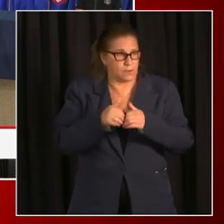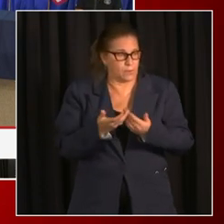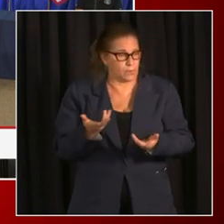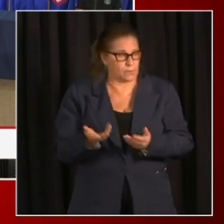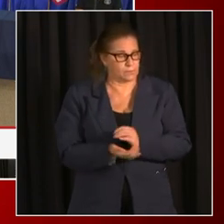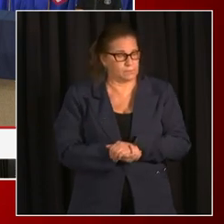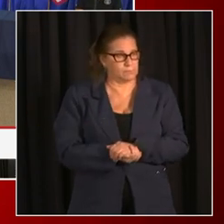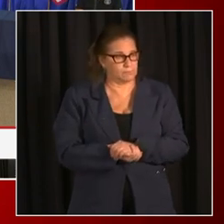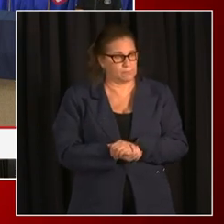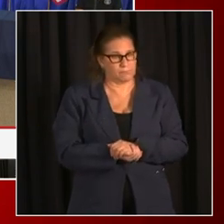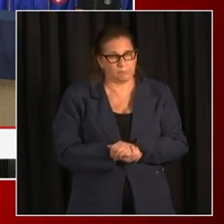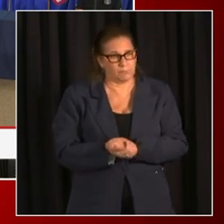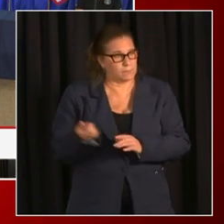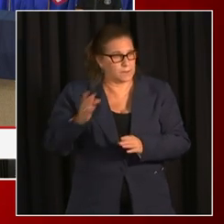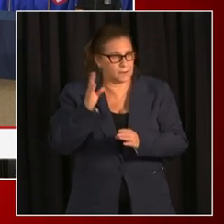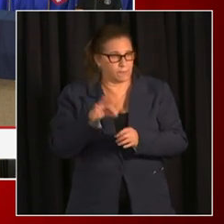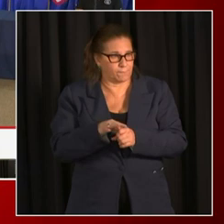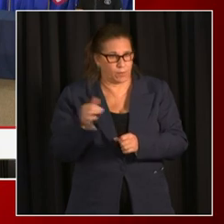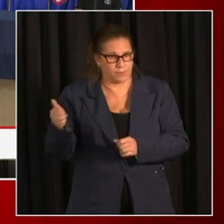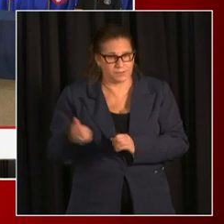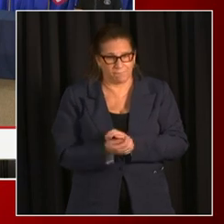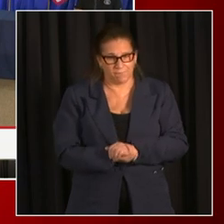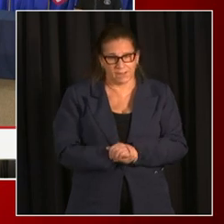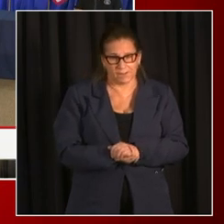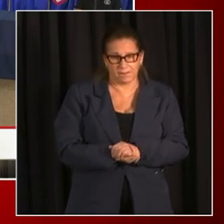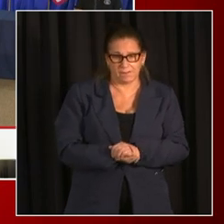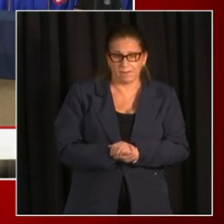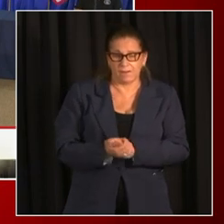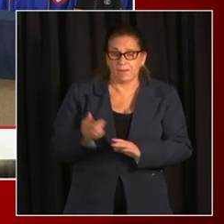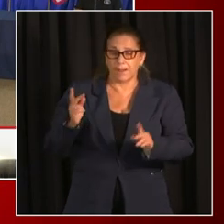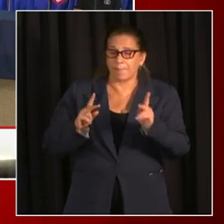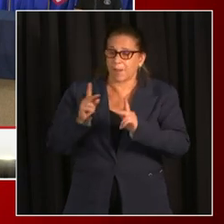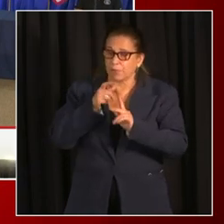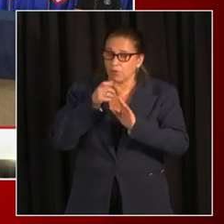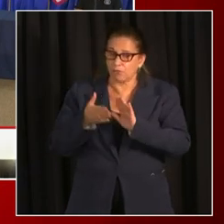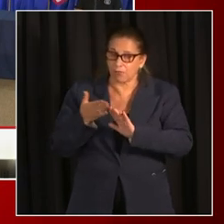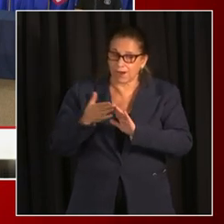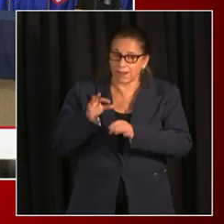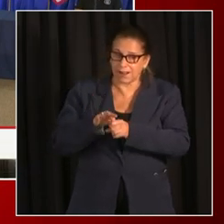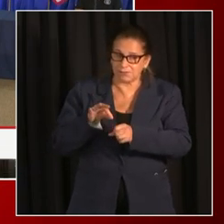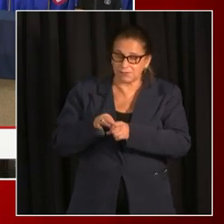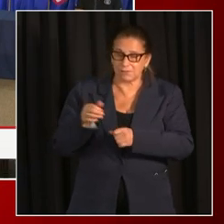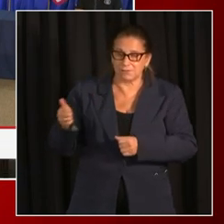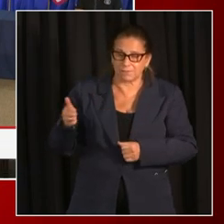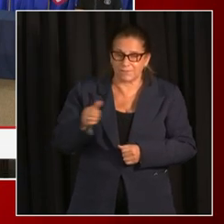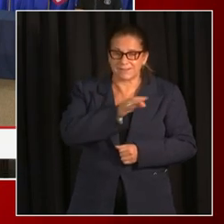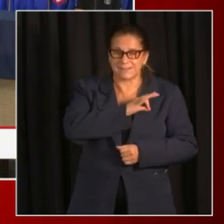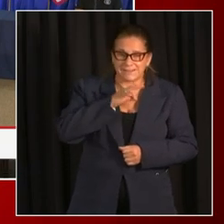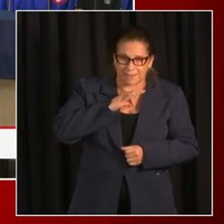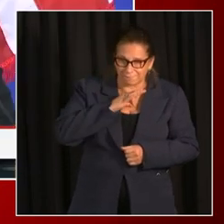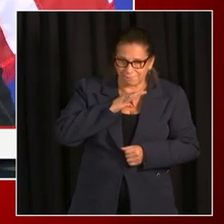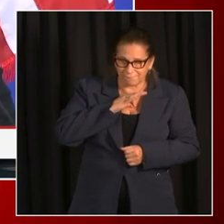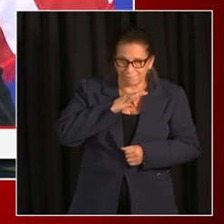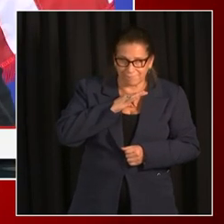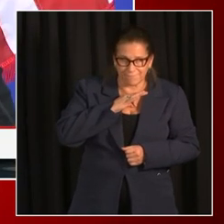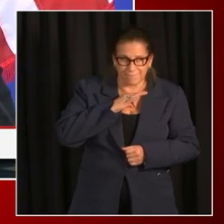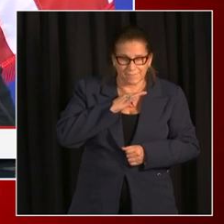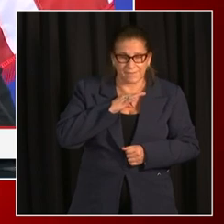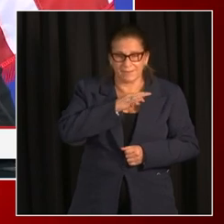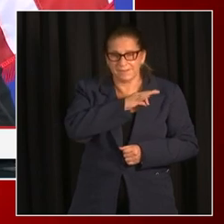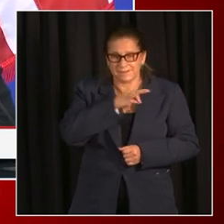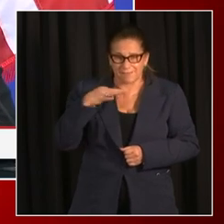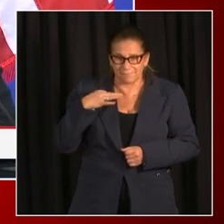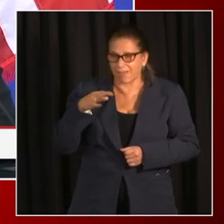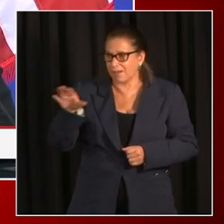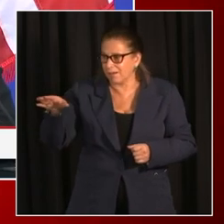elections. Well, the people who run the election are the staff, Tom, who run the elections.